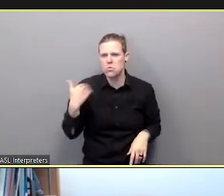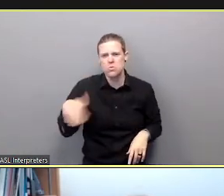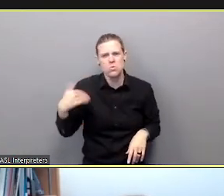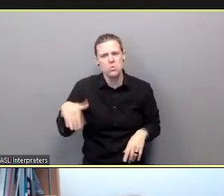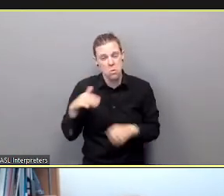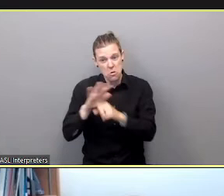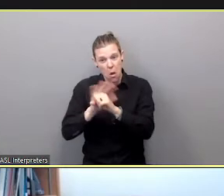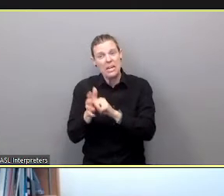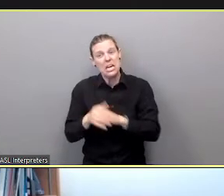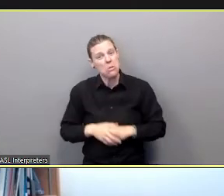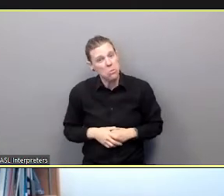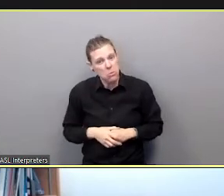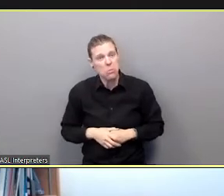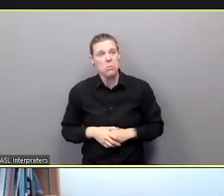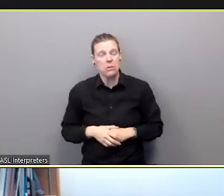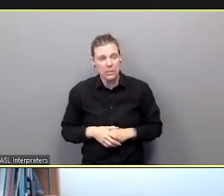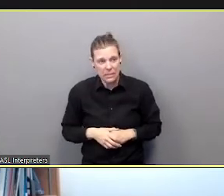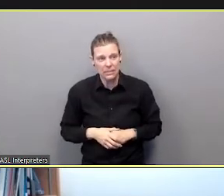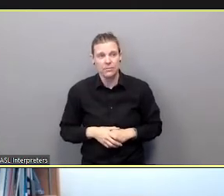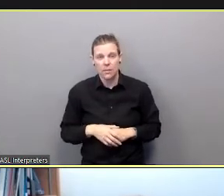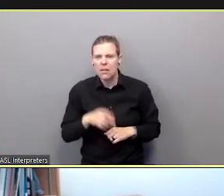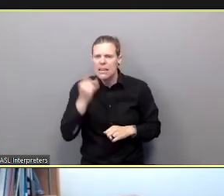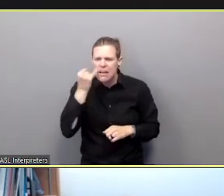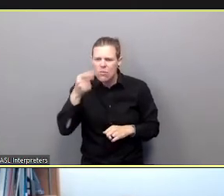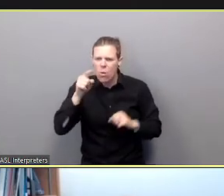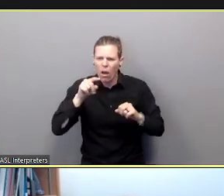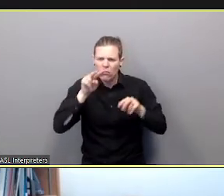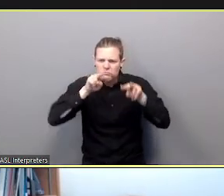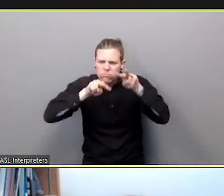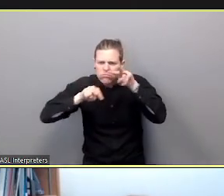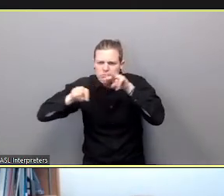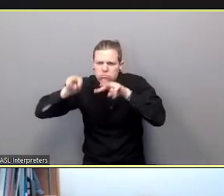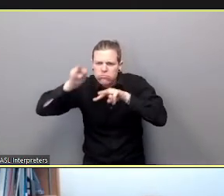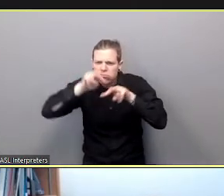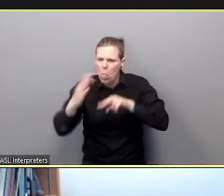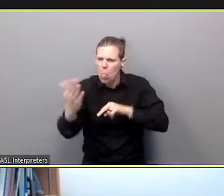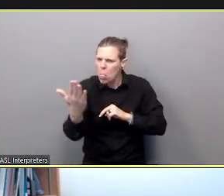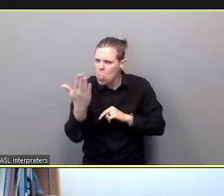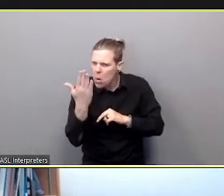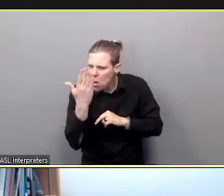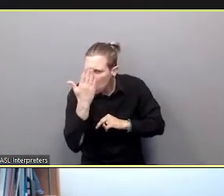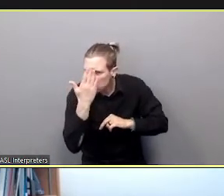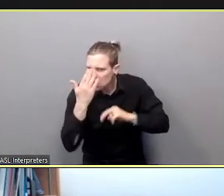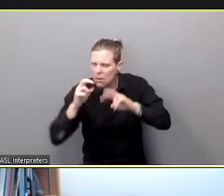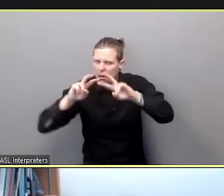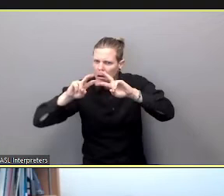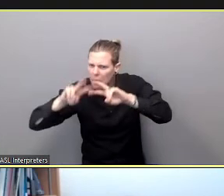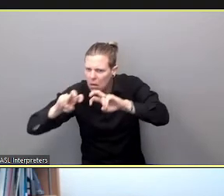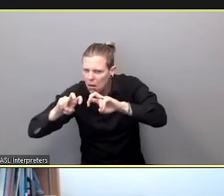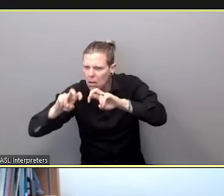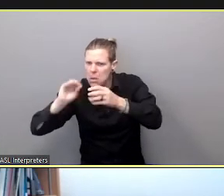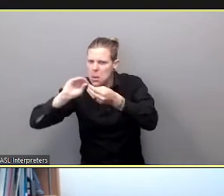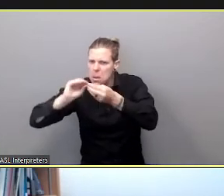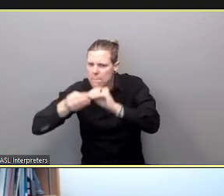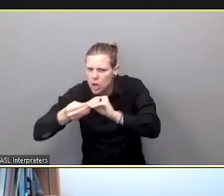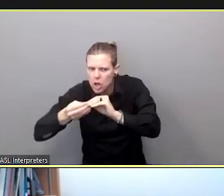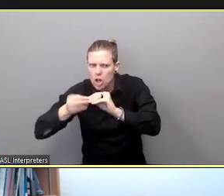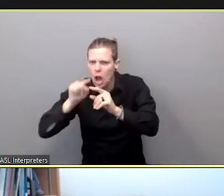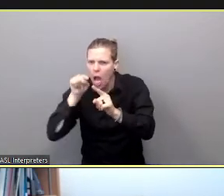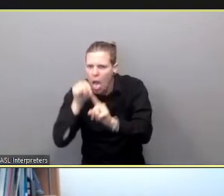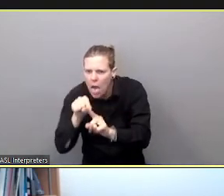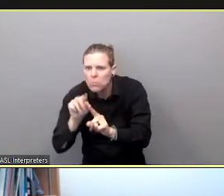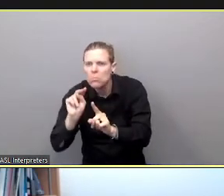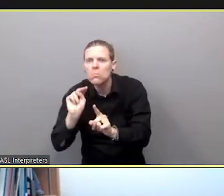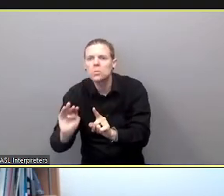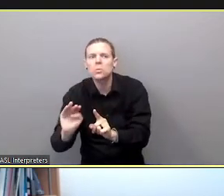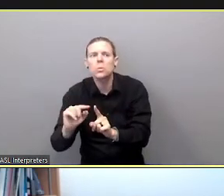you drill down to the state level and even to the county level, there continues to be pockets